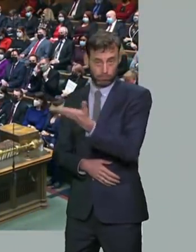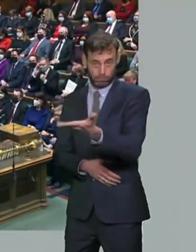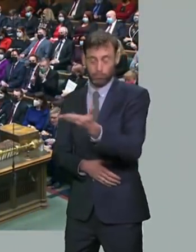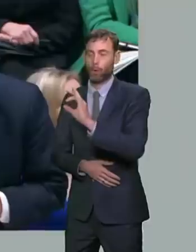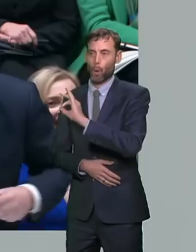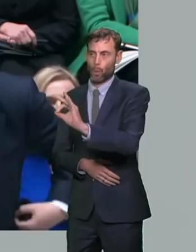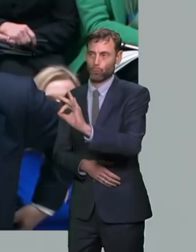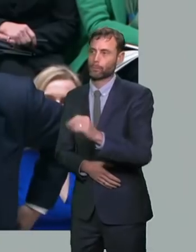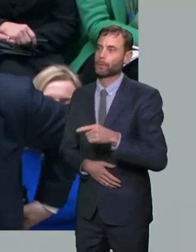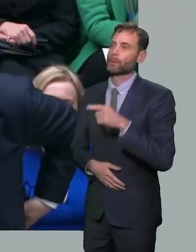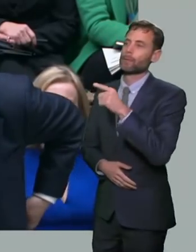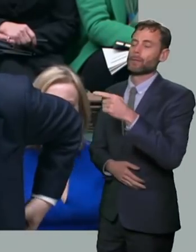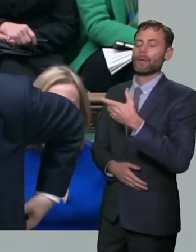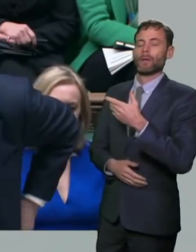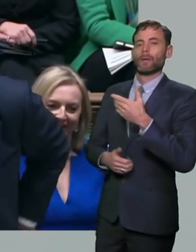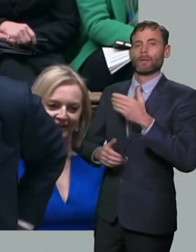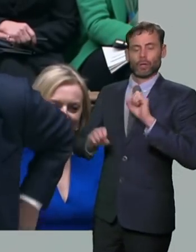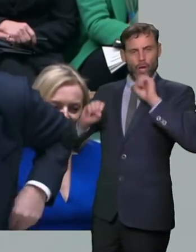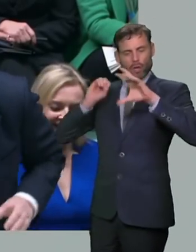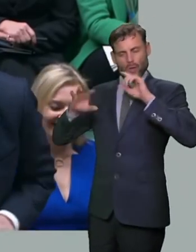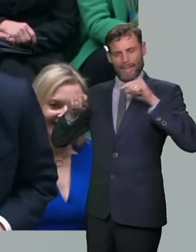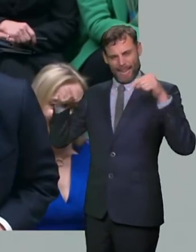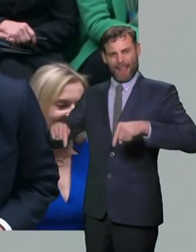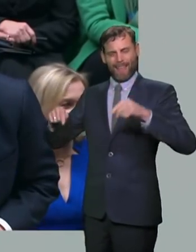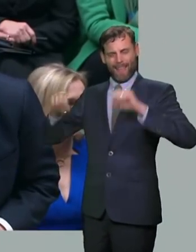had meetings with.